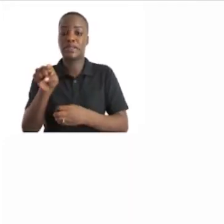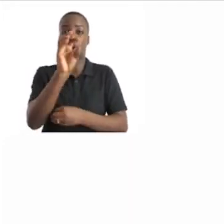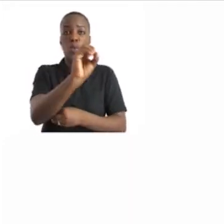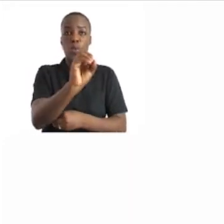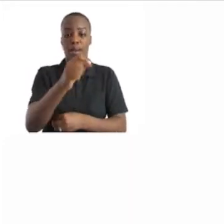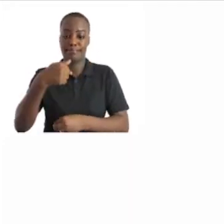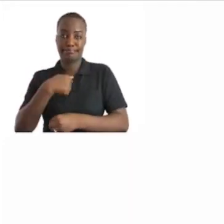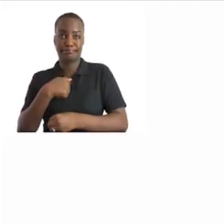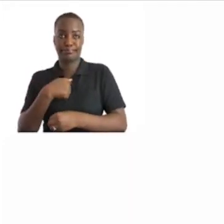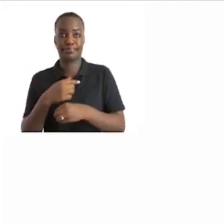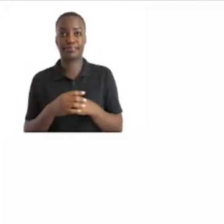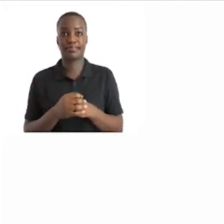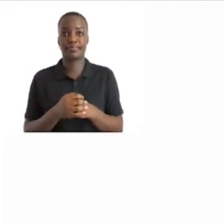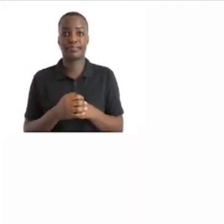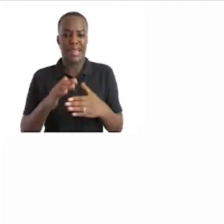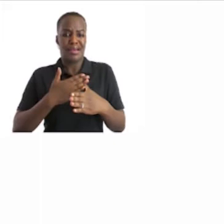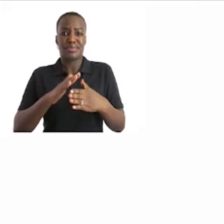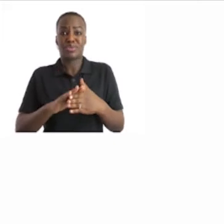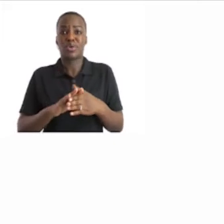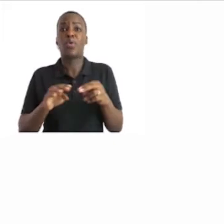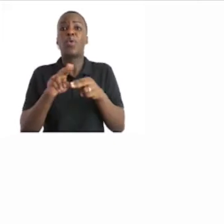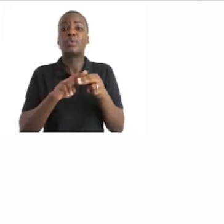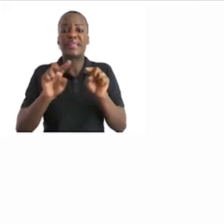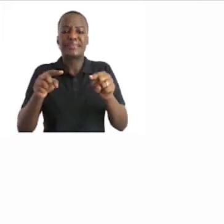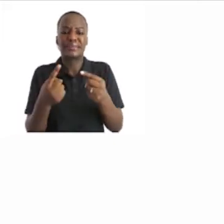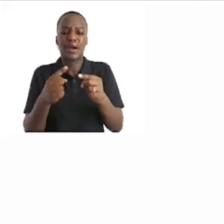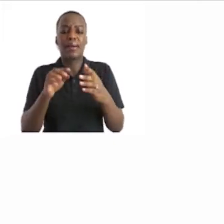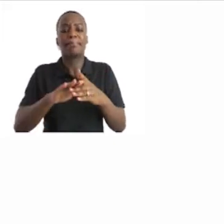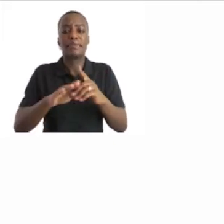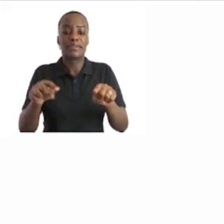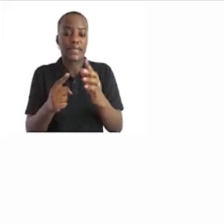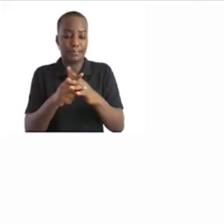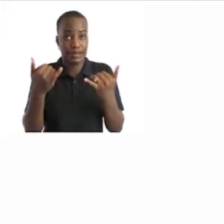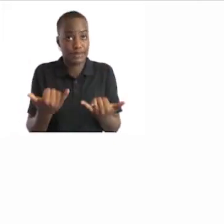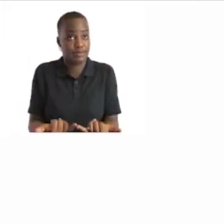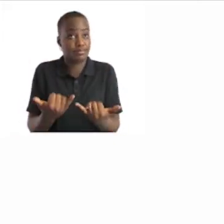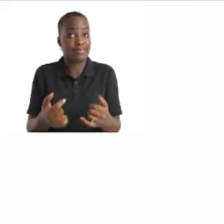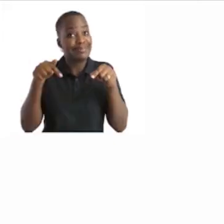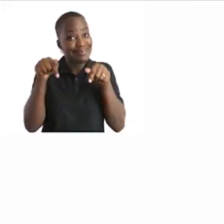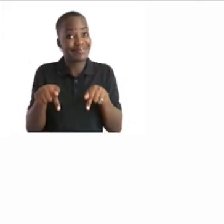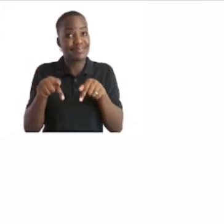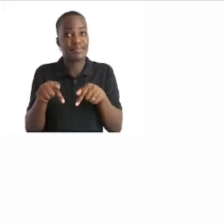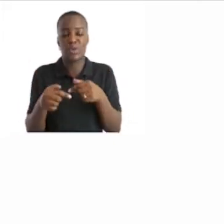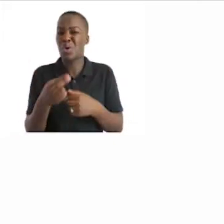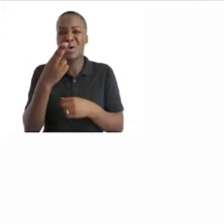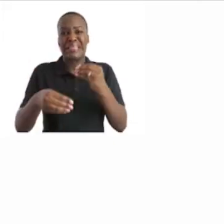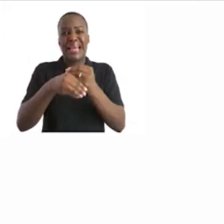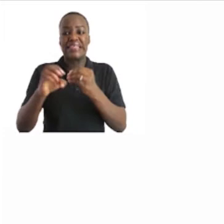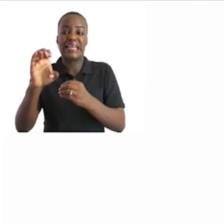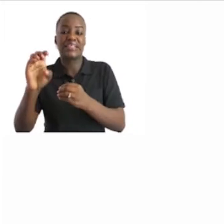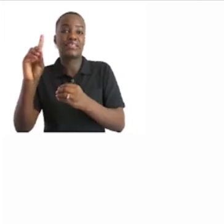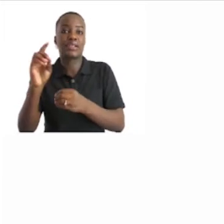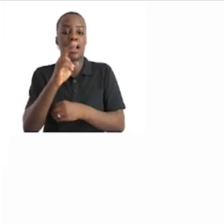me. Now because we are dealing with what's happening right now, we don't say helped because